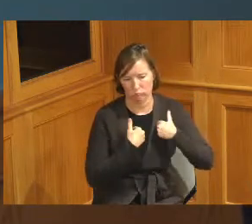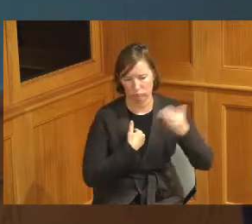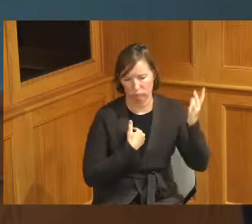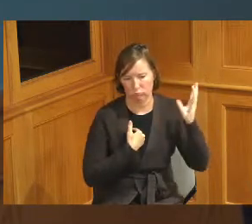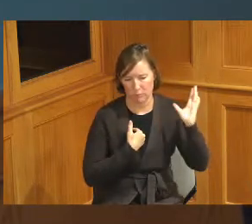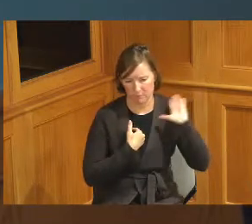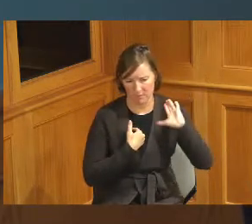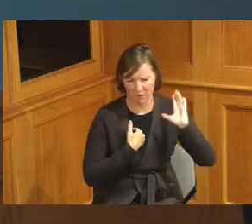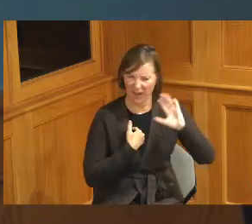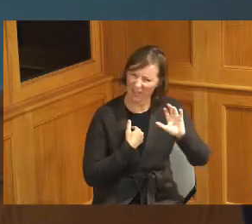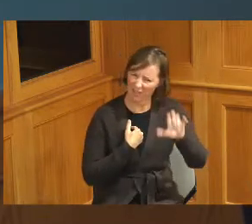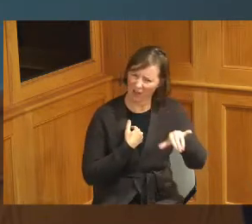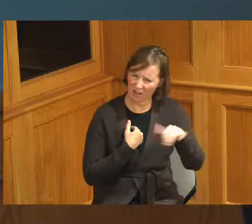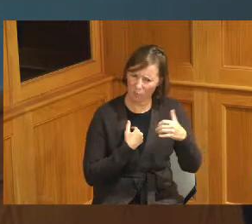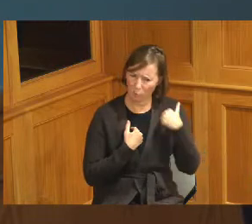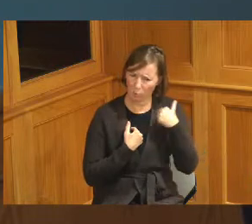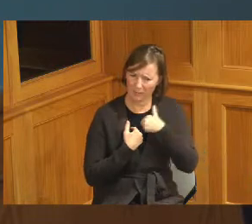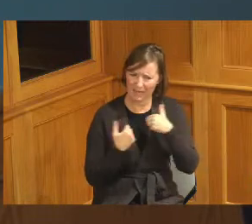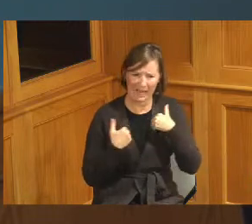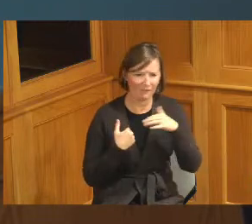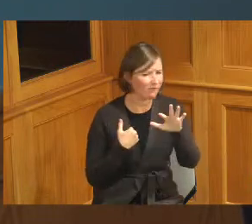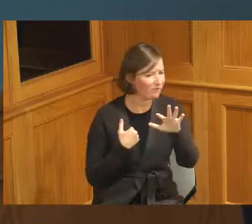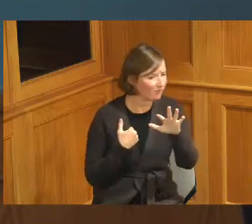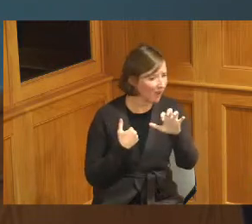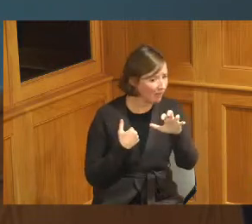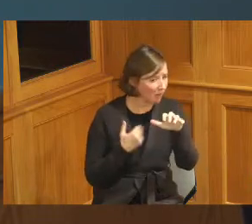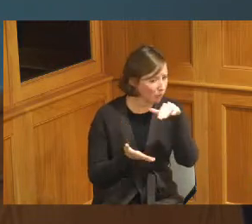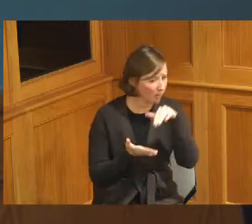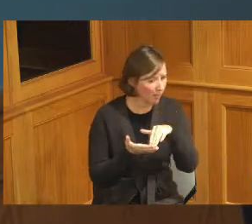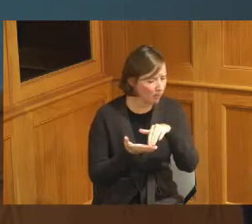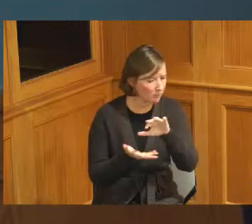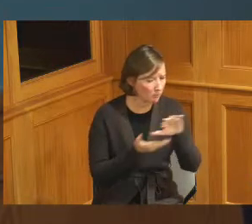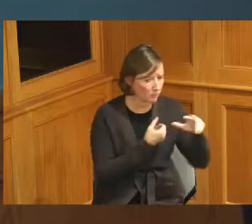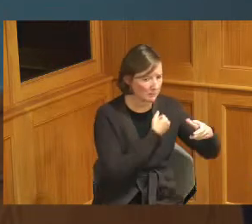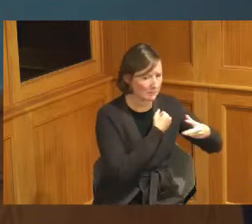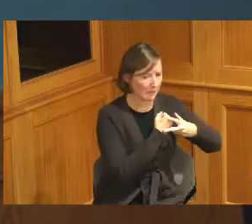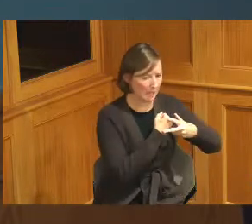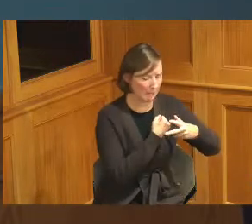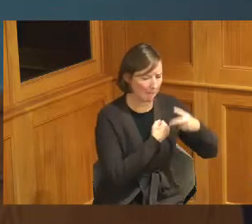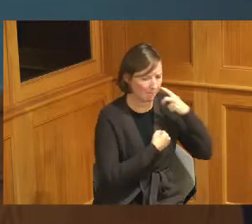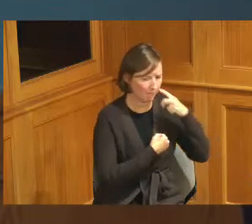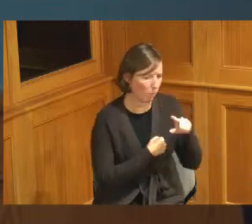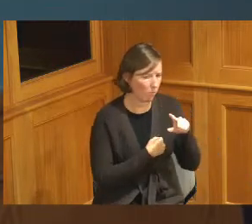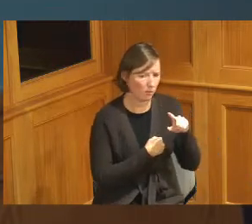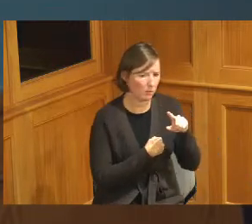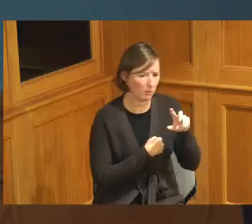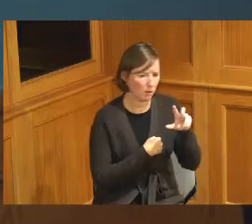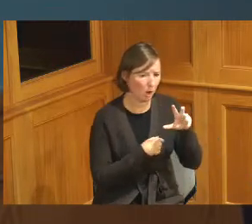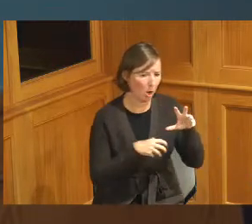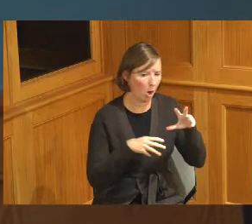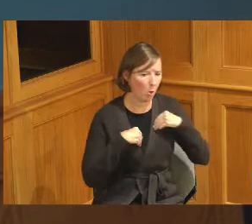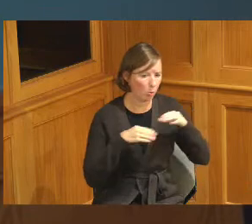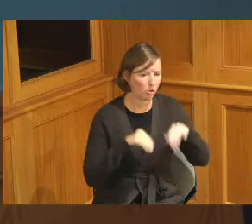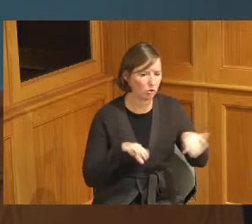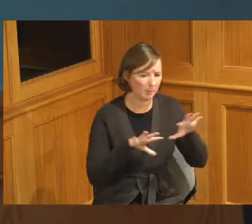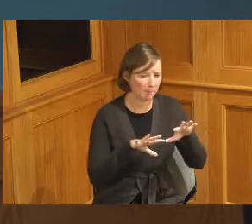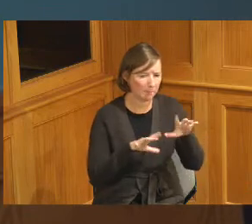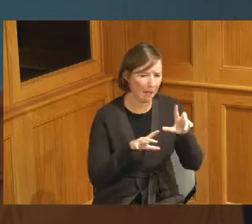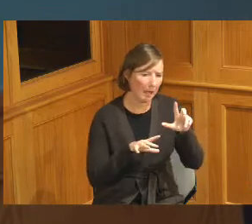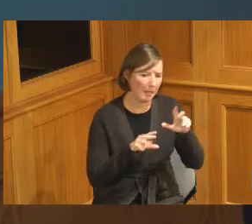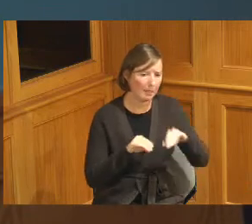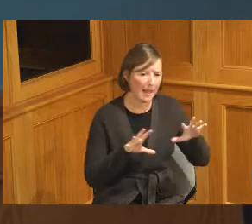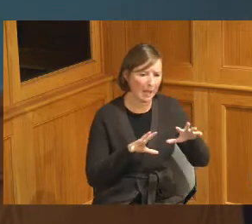is this the one? I thought we had 500,000 that we had put to the side for ownership, land ownership,